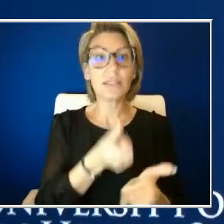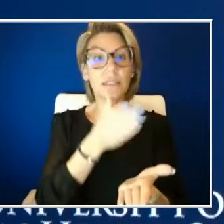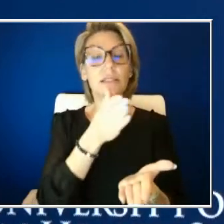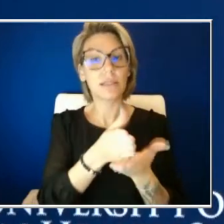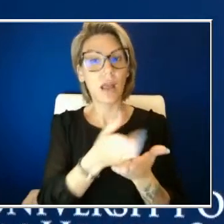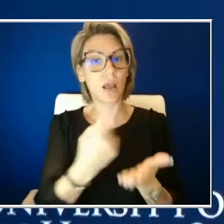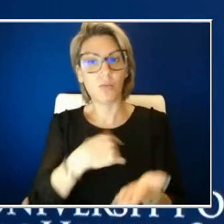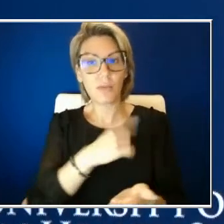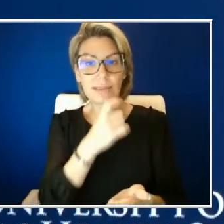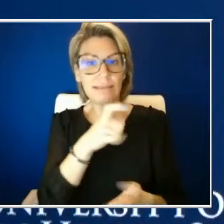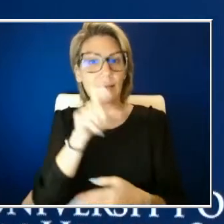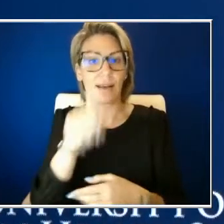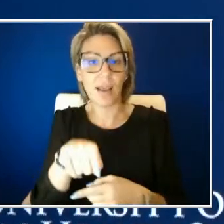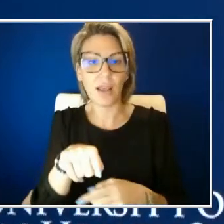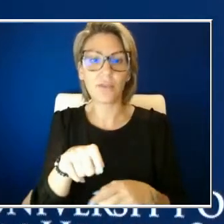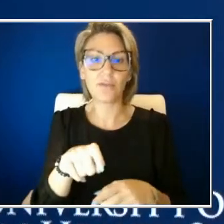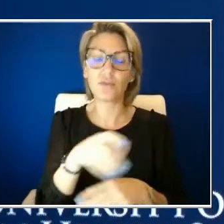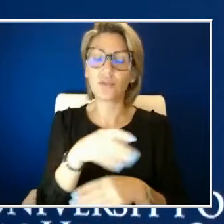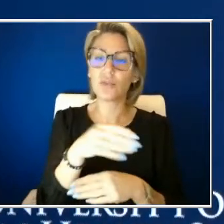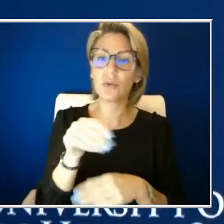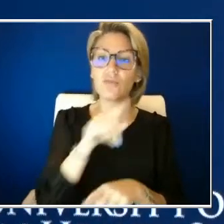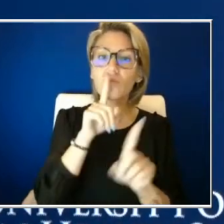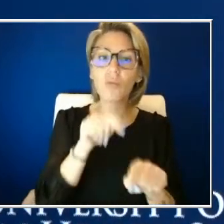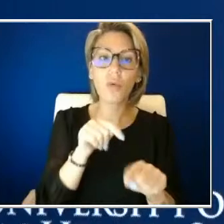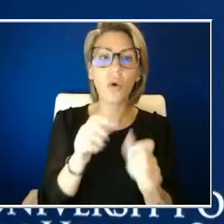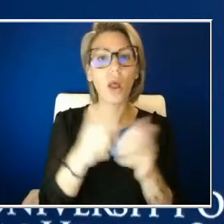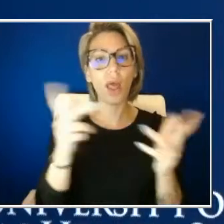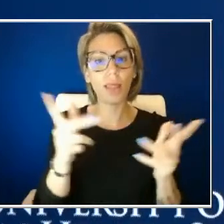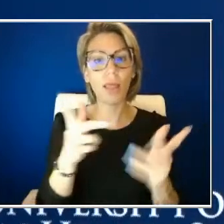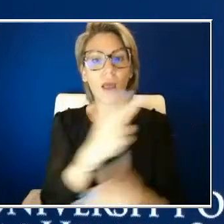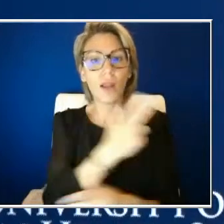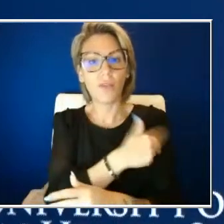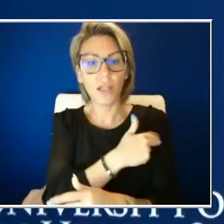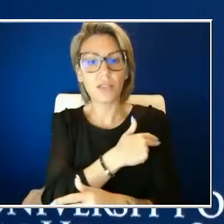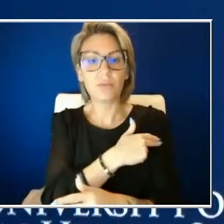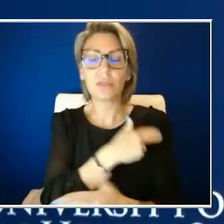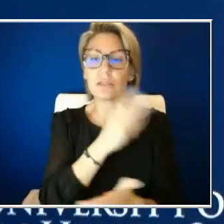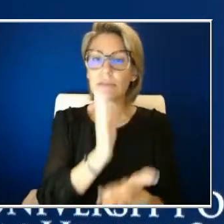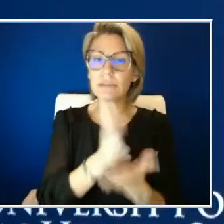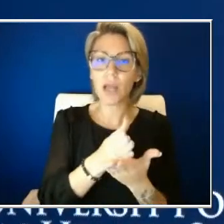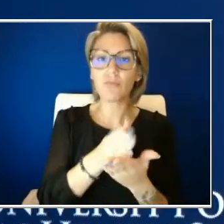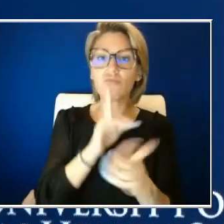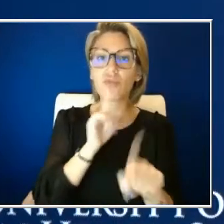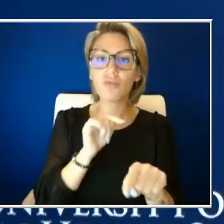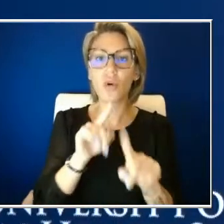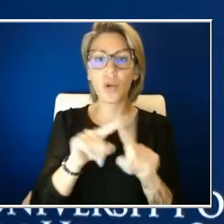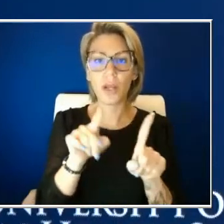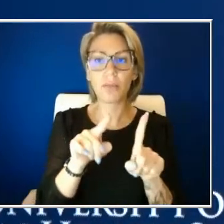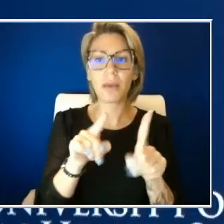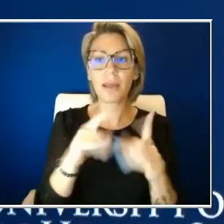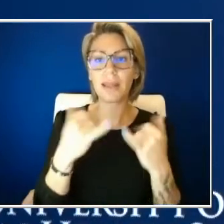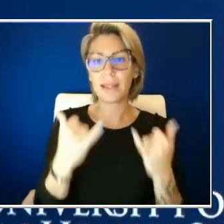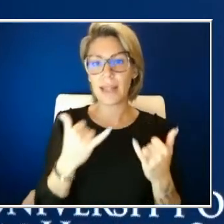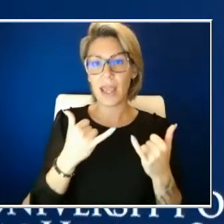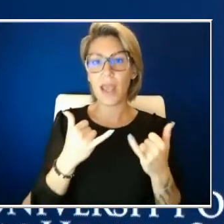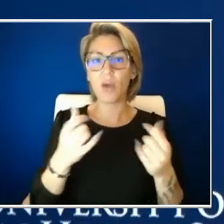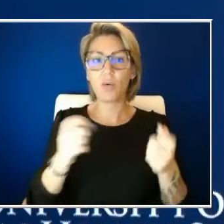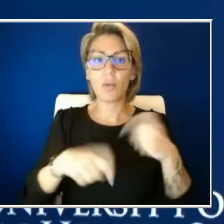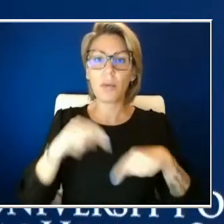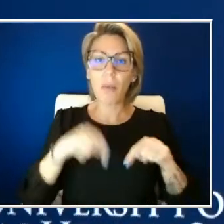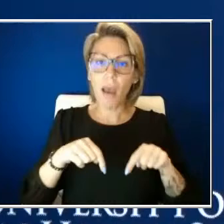to report, and a lot of hospitals stopped reporting, but now the mandate will be back in starting November 1st, where